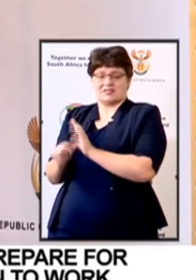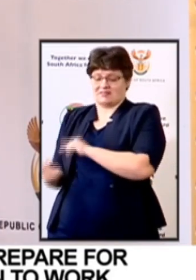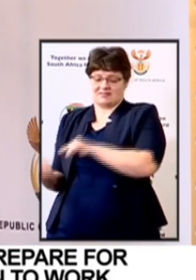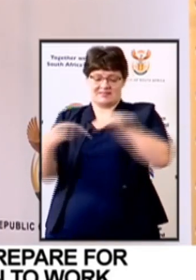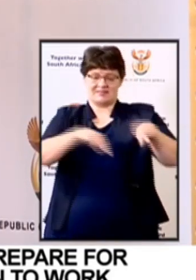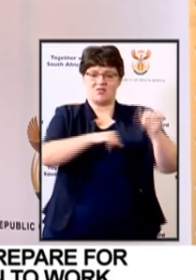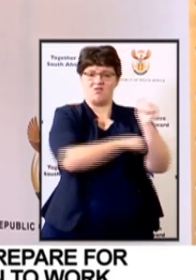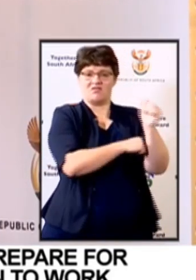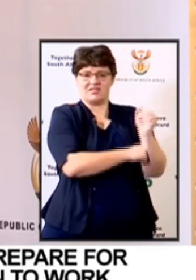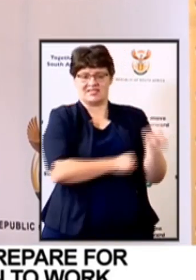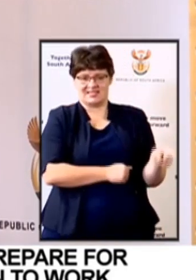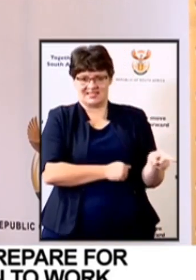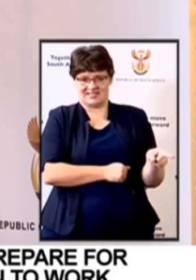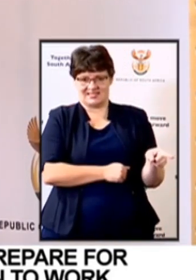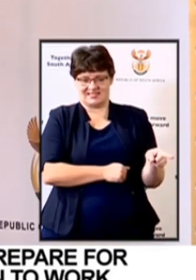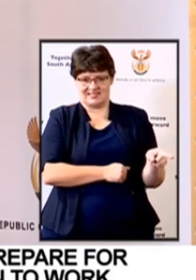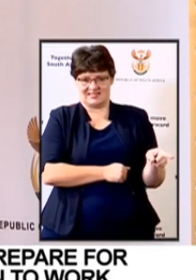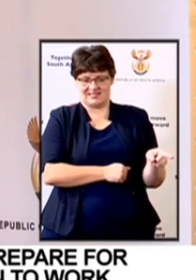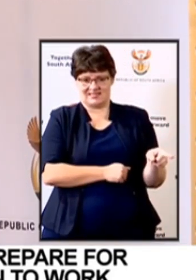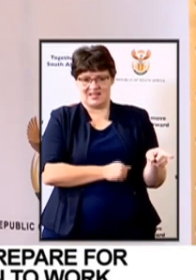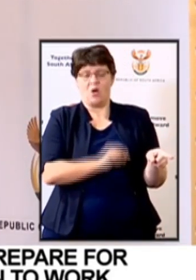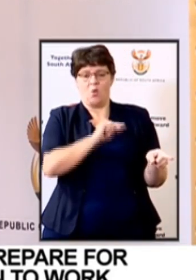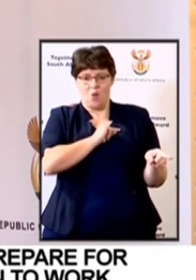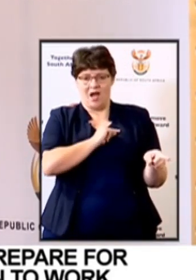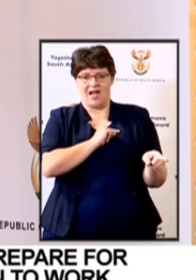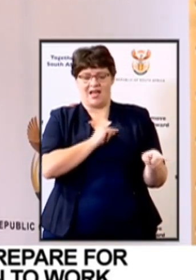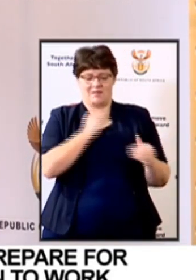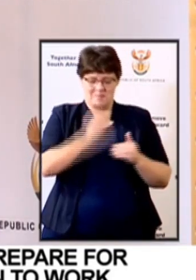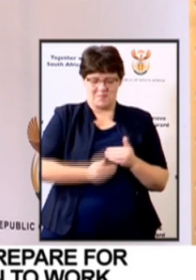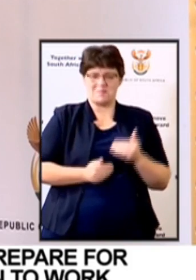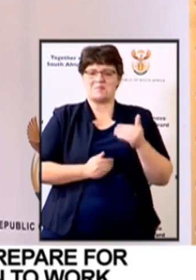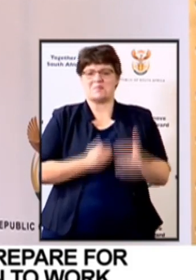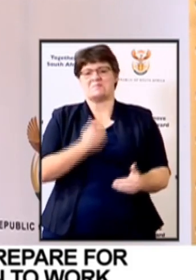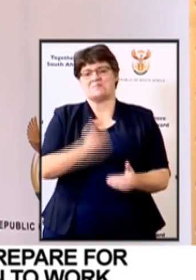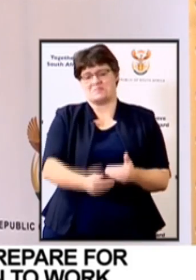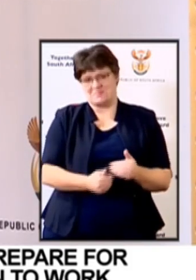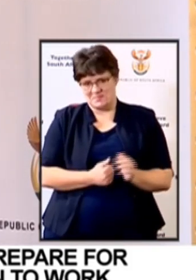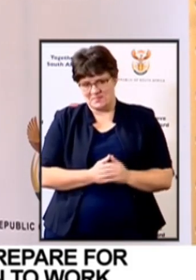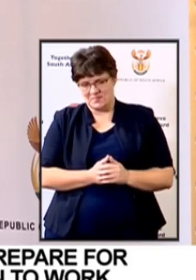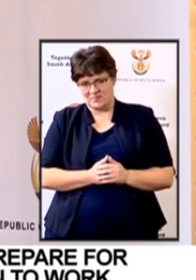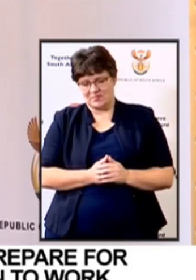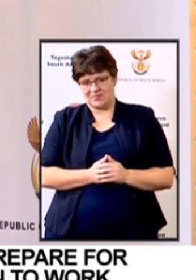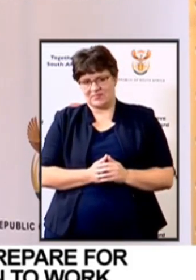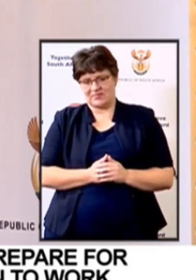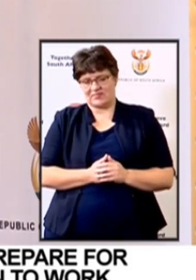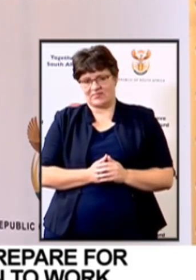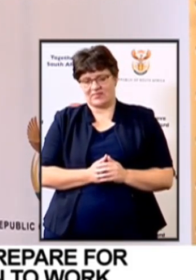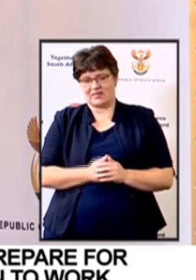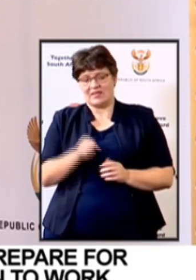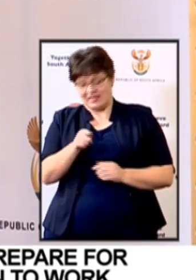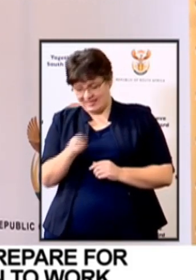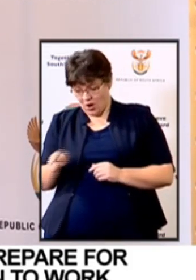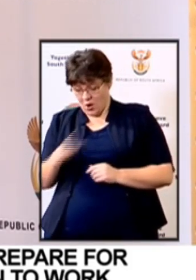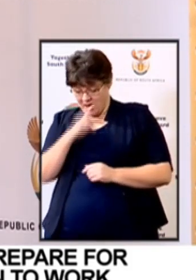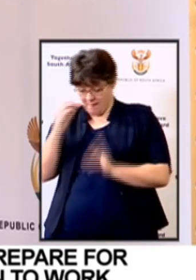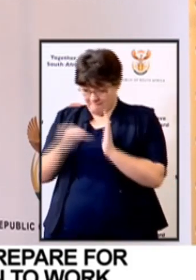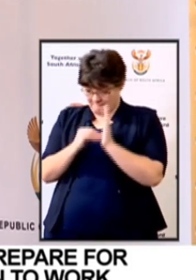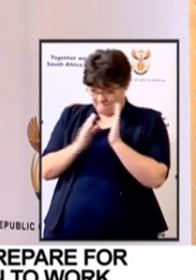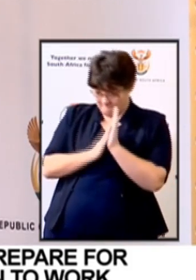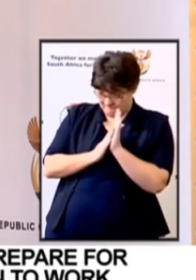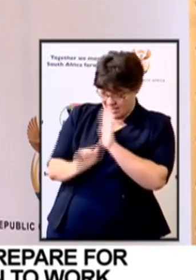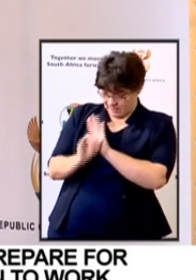those services that are gradually being opened up, then those workers will be identified as